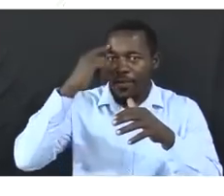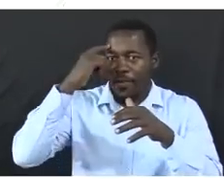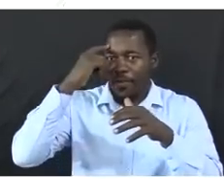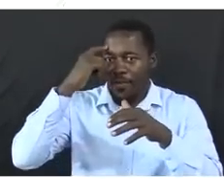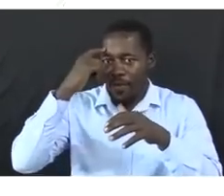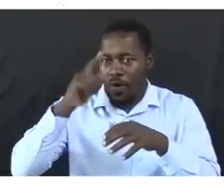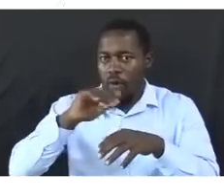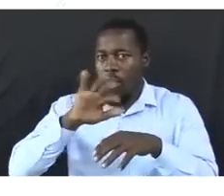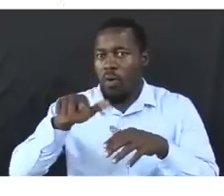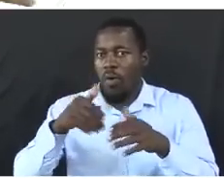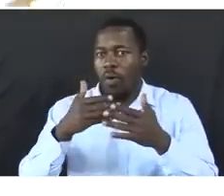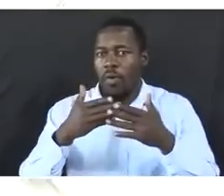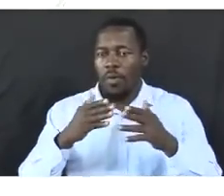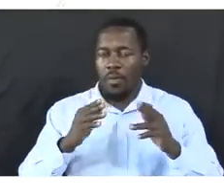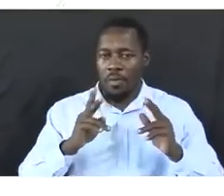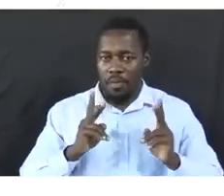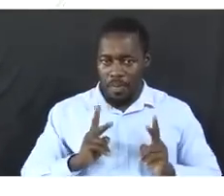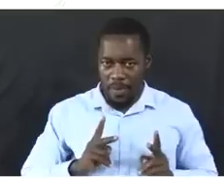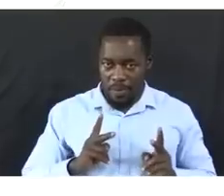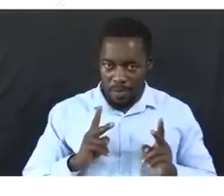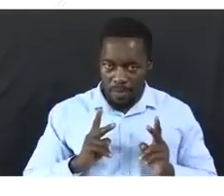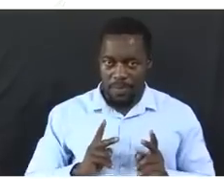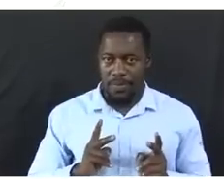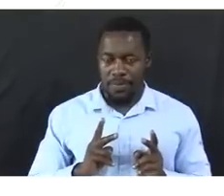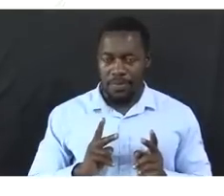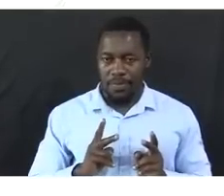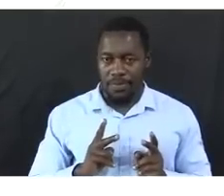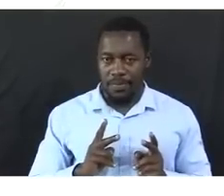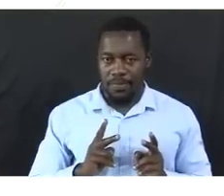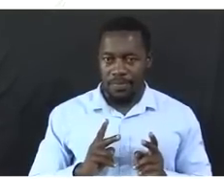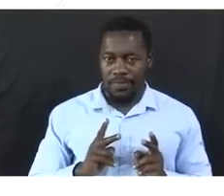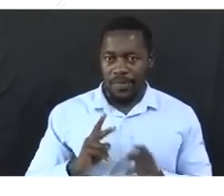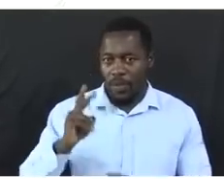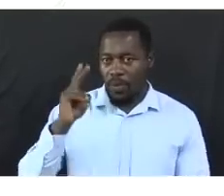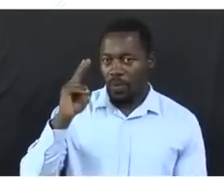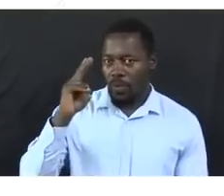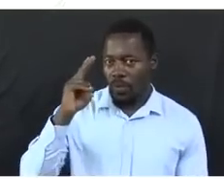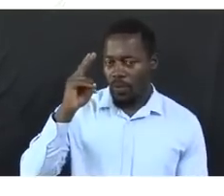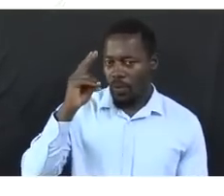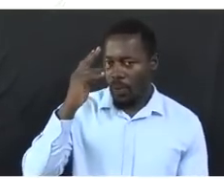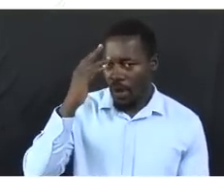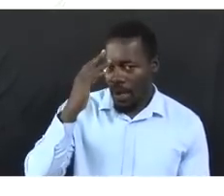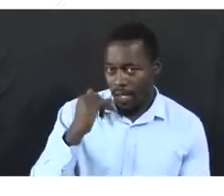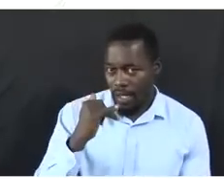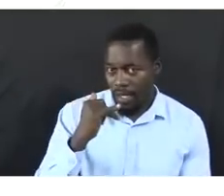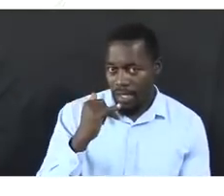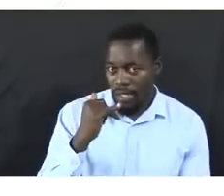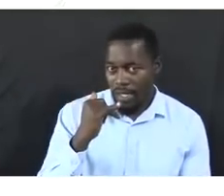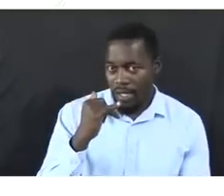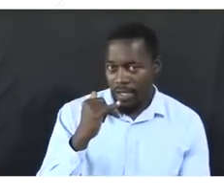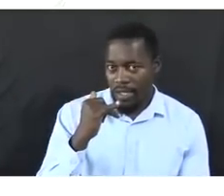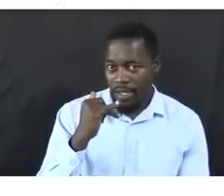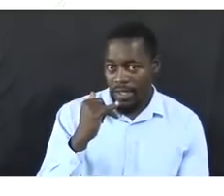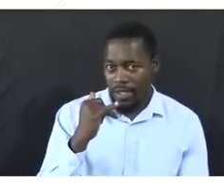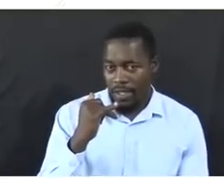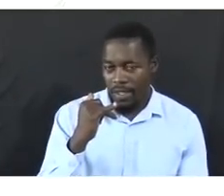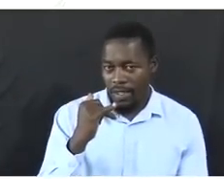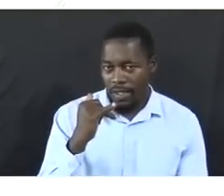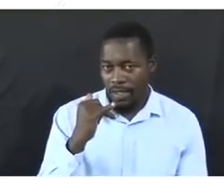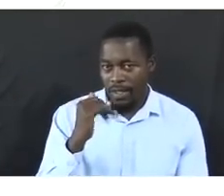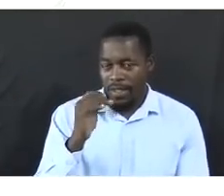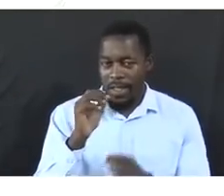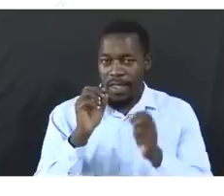converts, which is a prerequisite to marriage. Because it's only when we have godly people